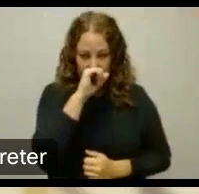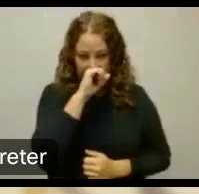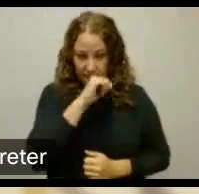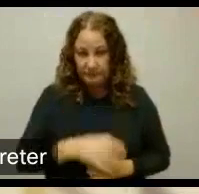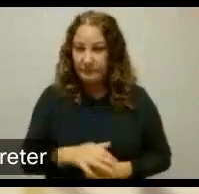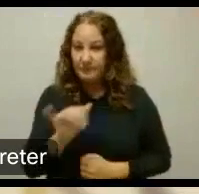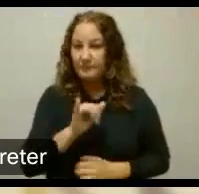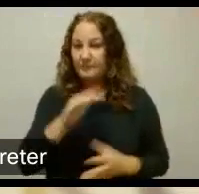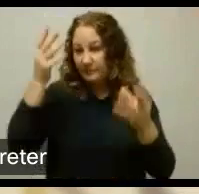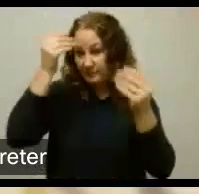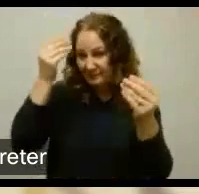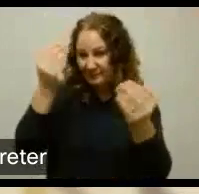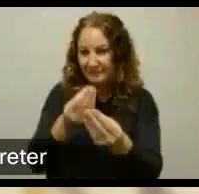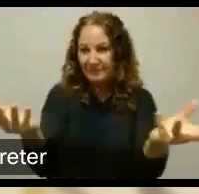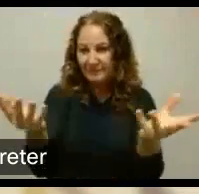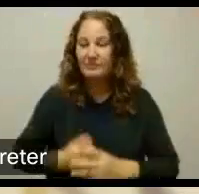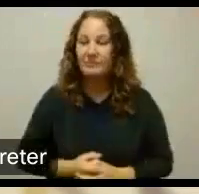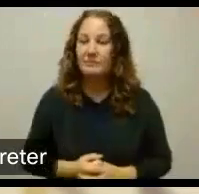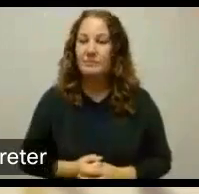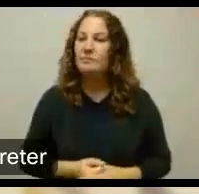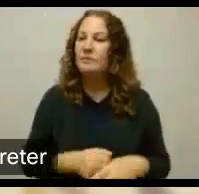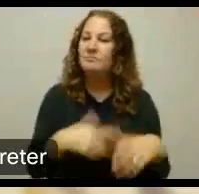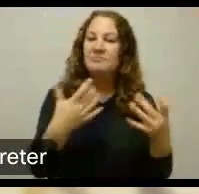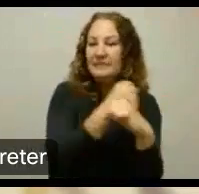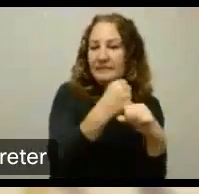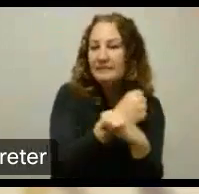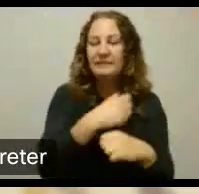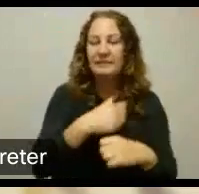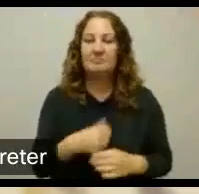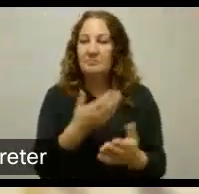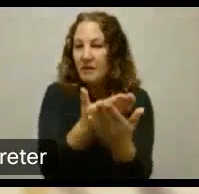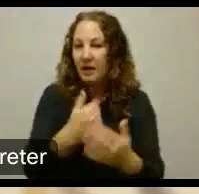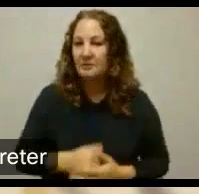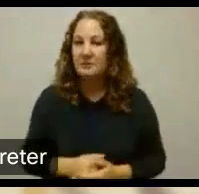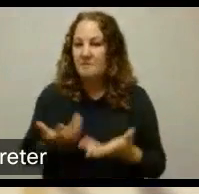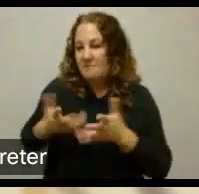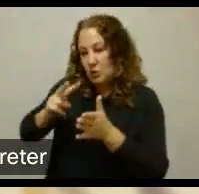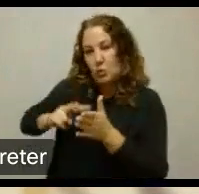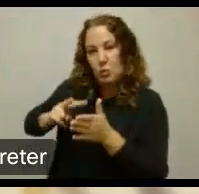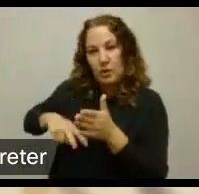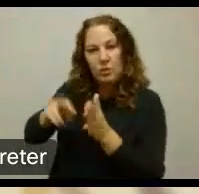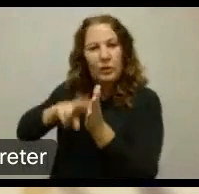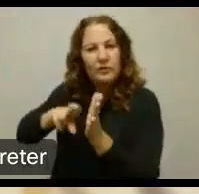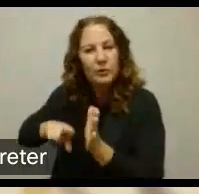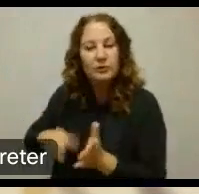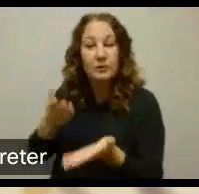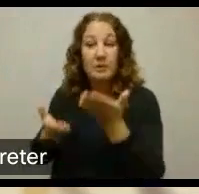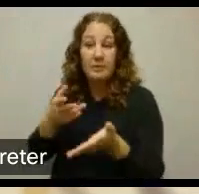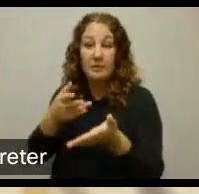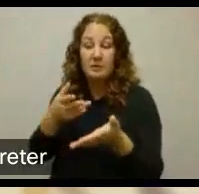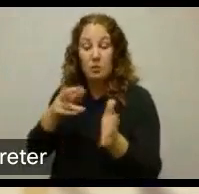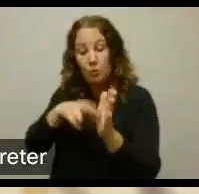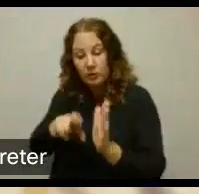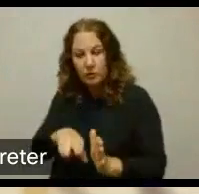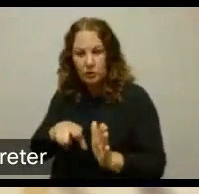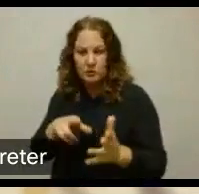provide data. So that's statistics or facts that you've read in research. Sometimes you'll read about studies that